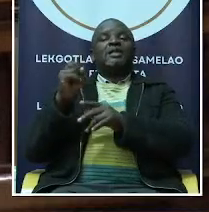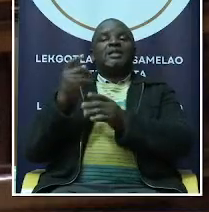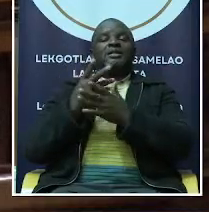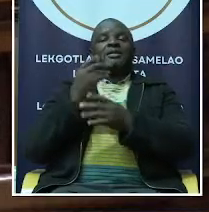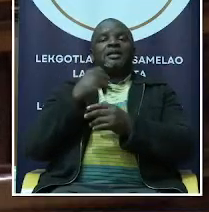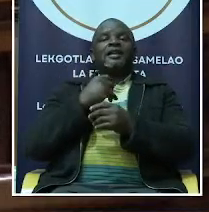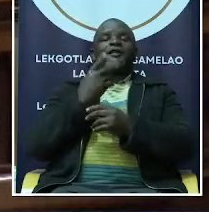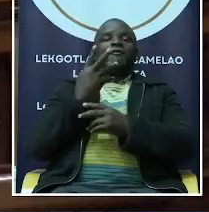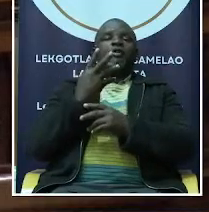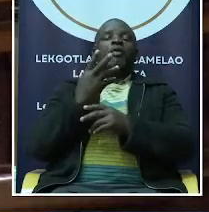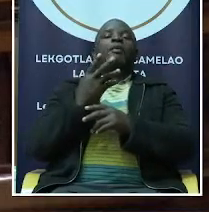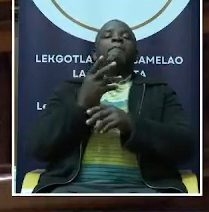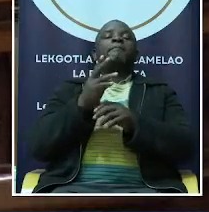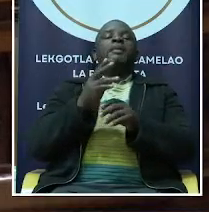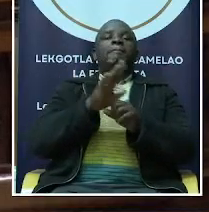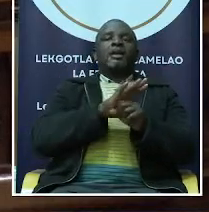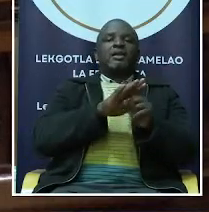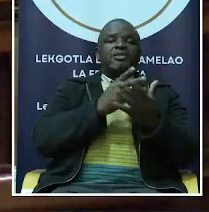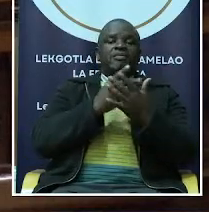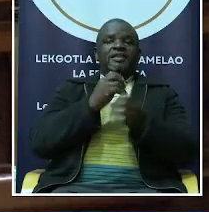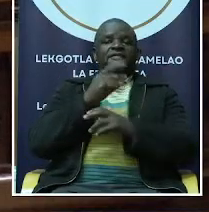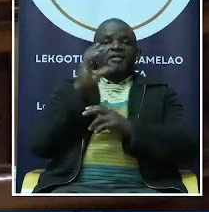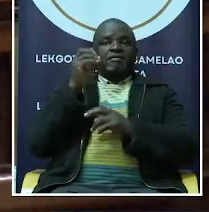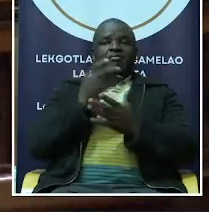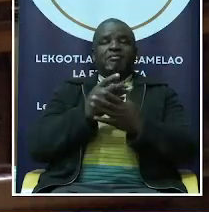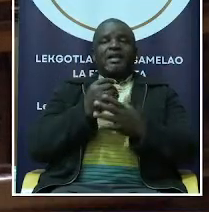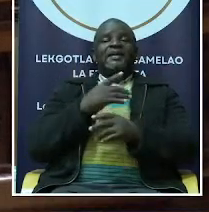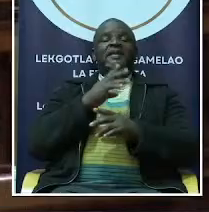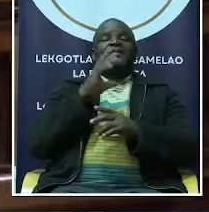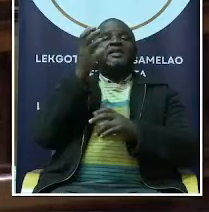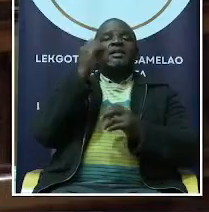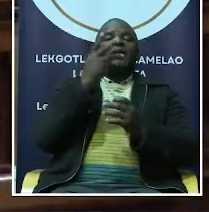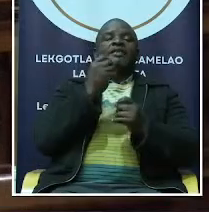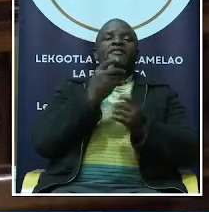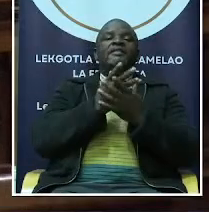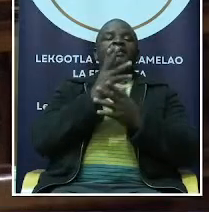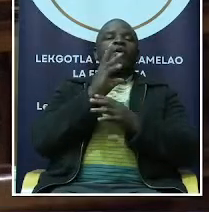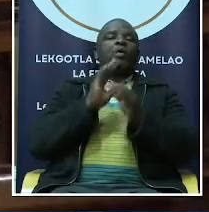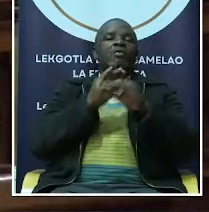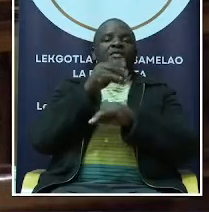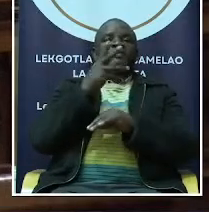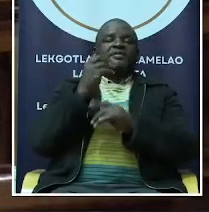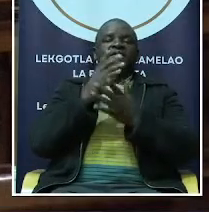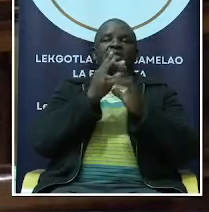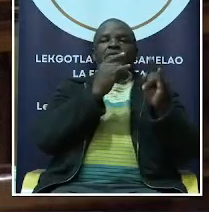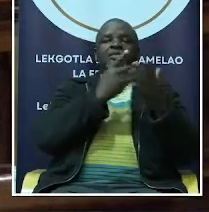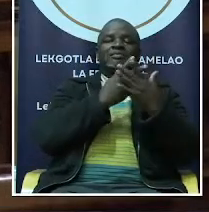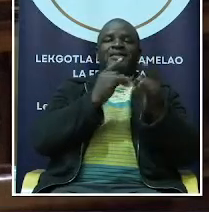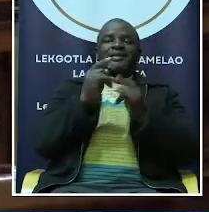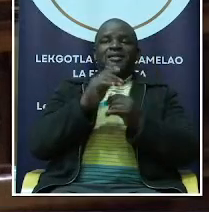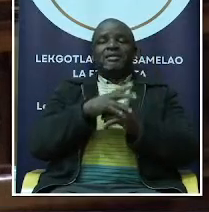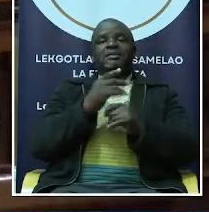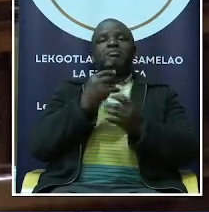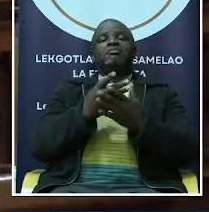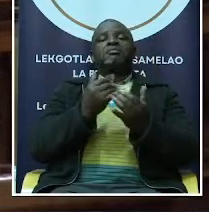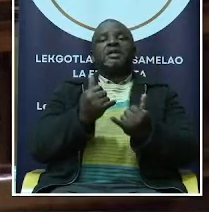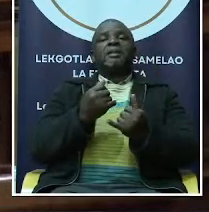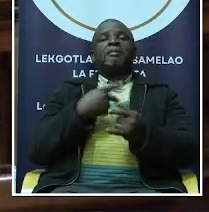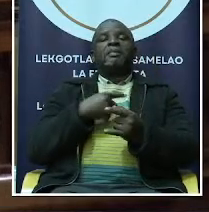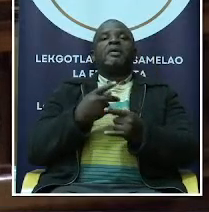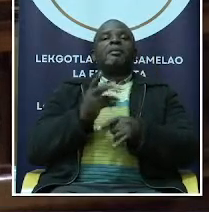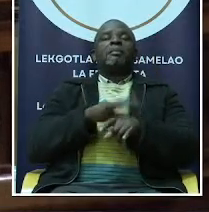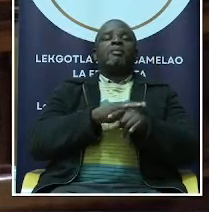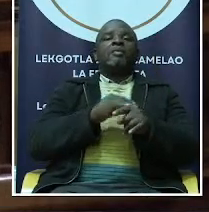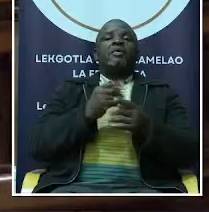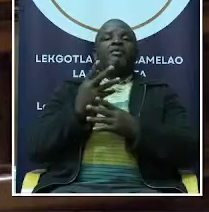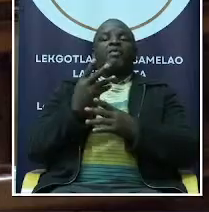has 4 branches spread across Free State, and the Free State has more than 50 towns and cities. So it is a disservice to expect 4 branches,